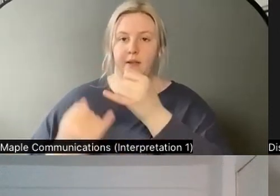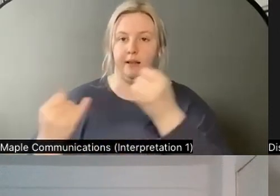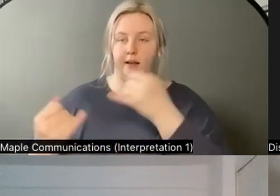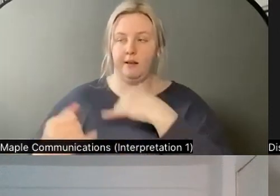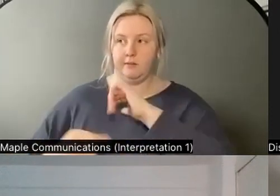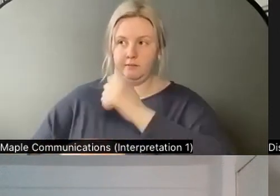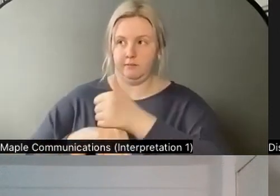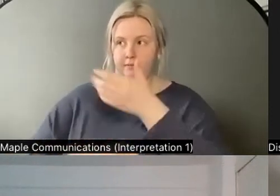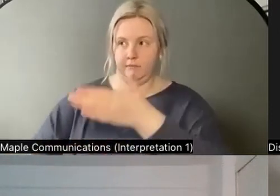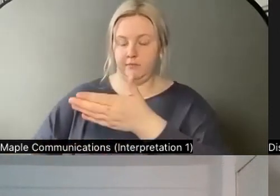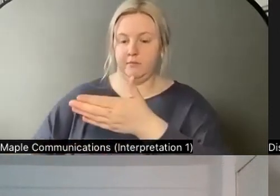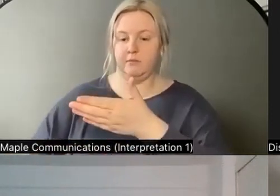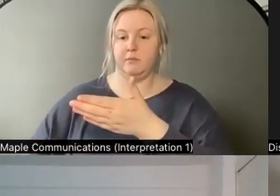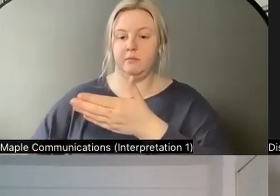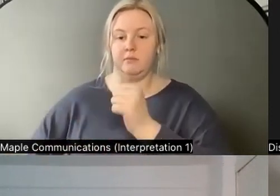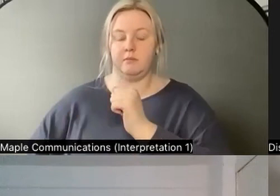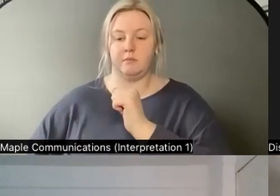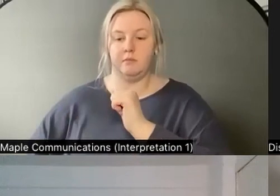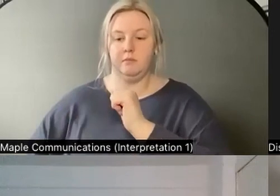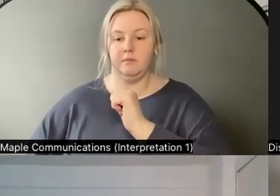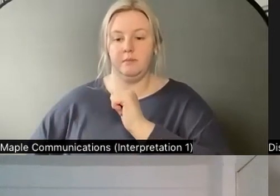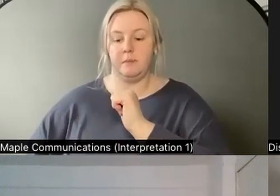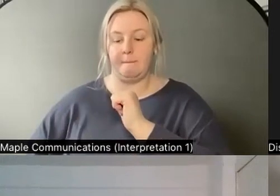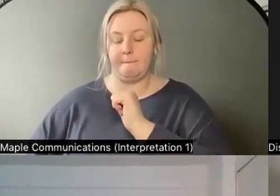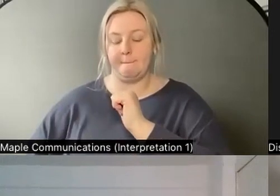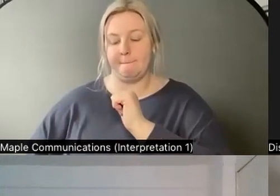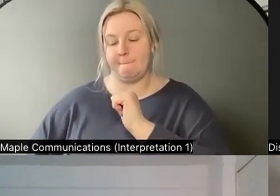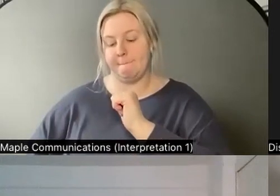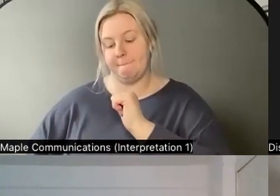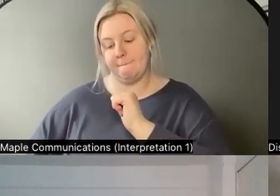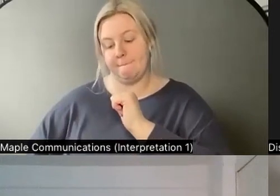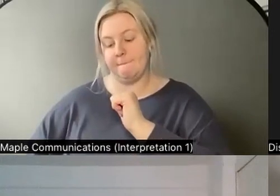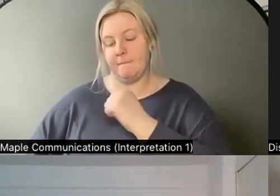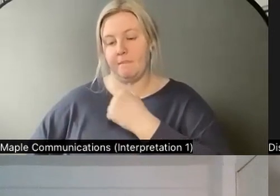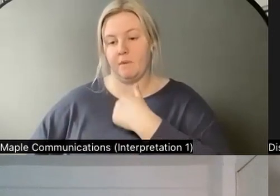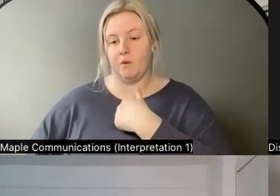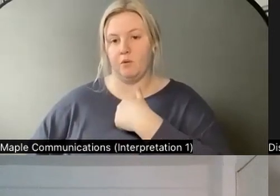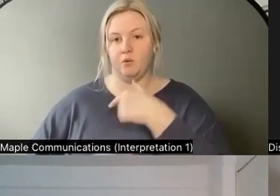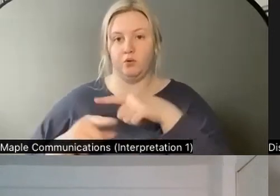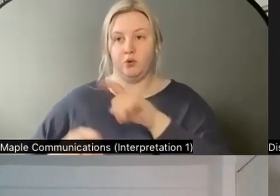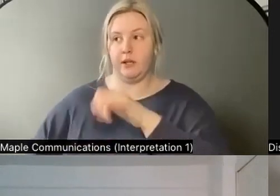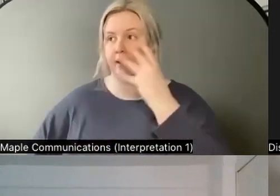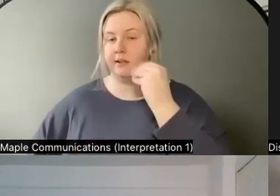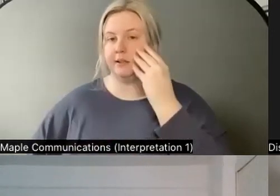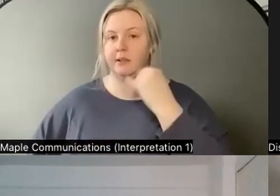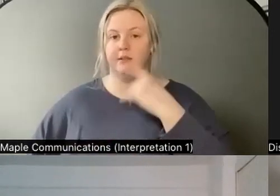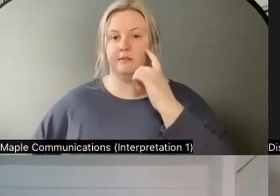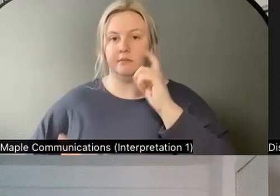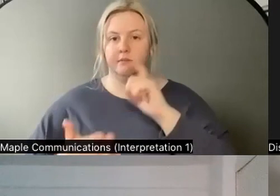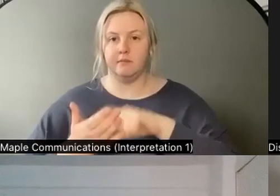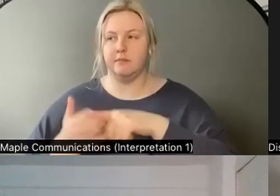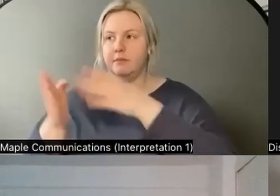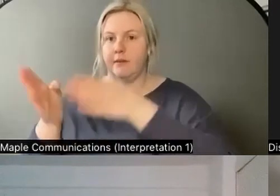very quickly realized how individualism and capitalism has created, or